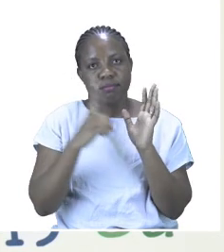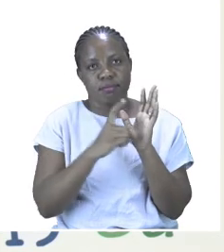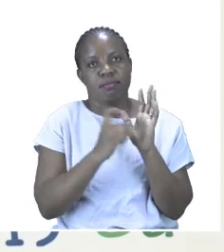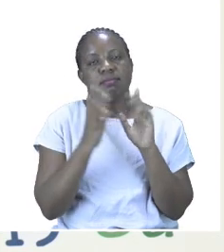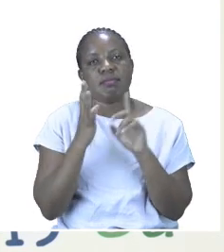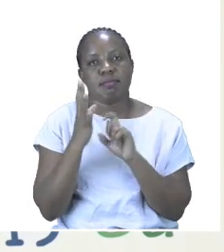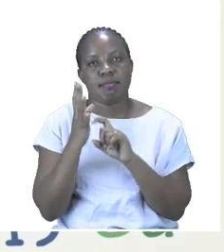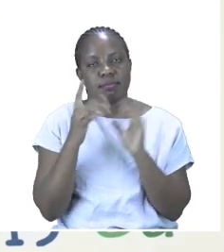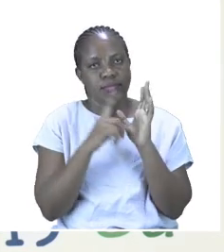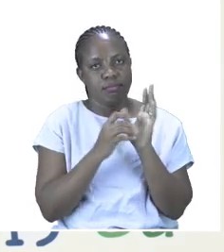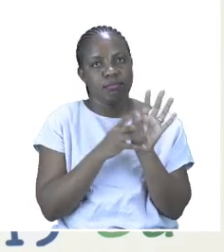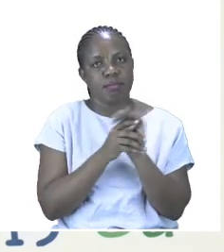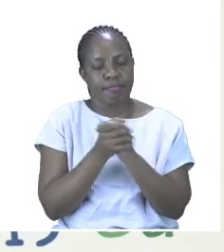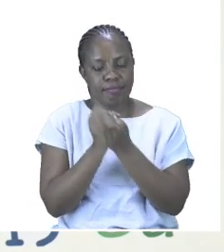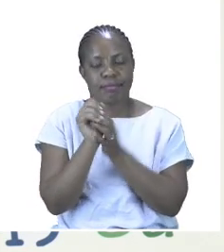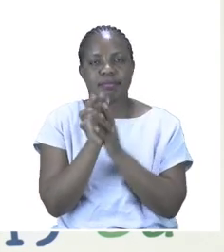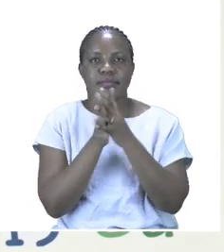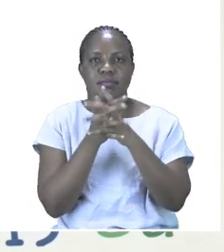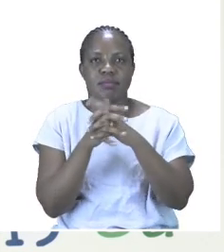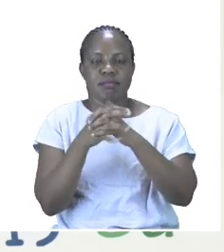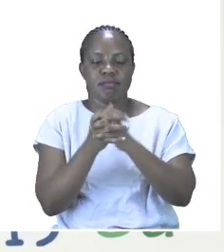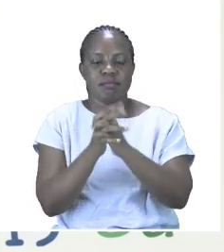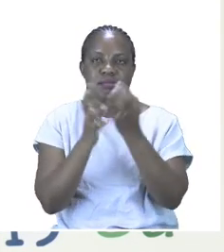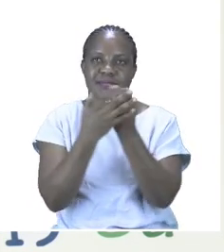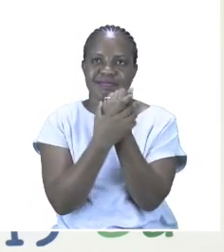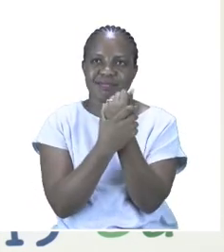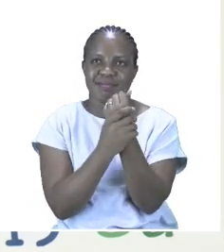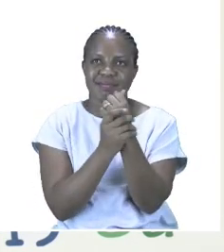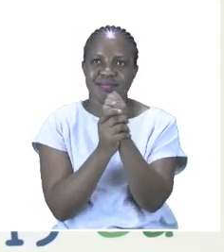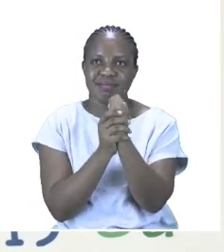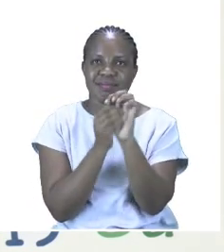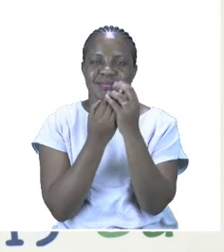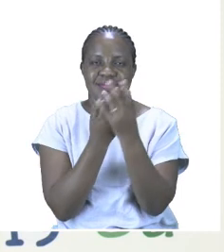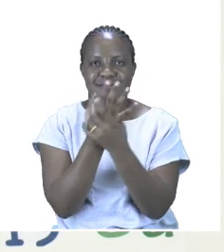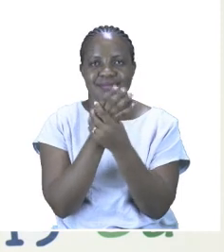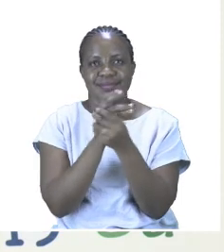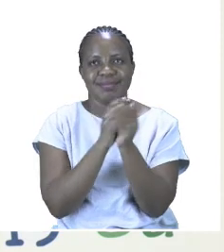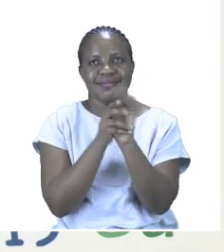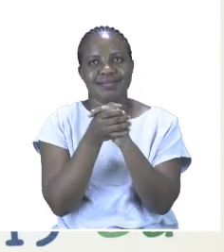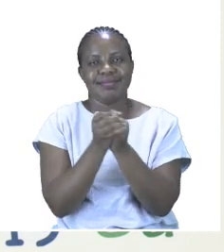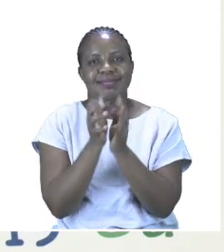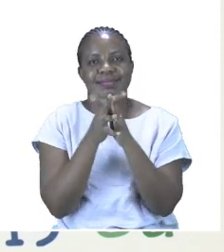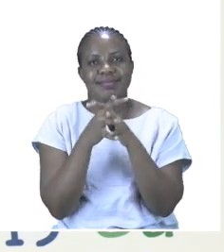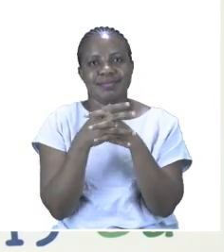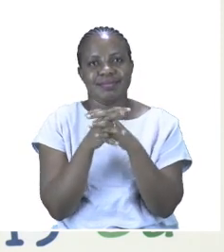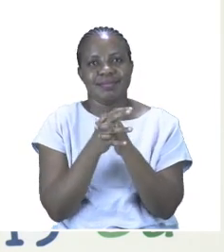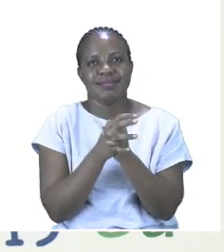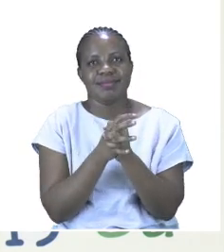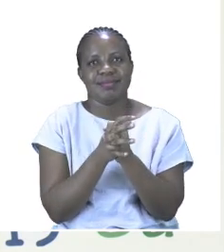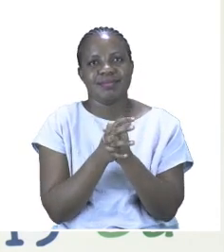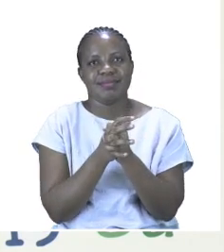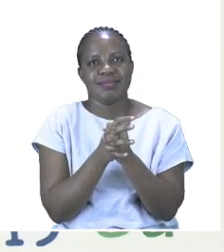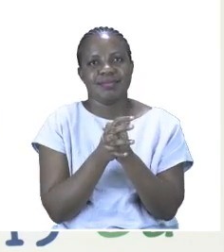you sanitize by rubbing your fingers and your hands together. There we go.